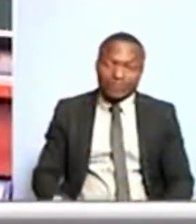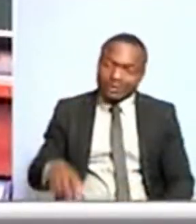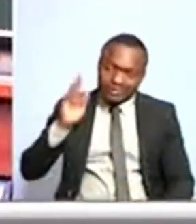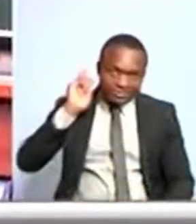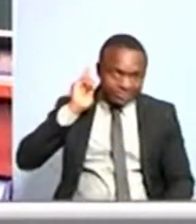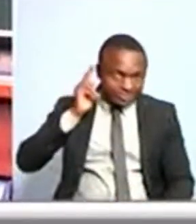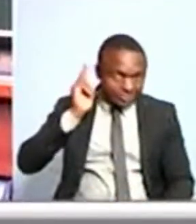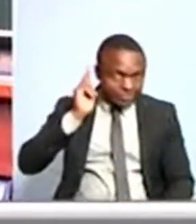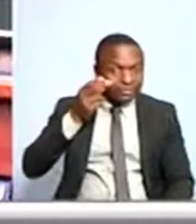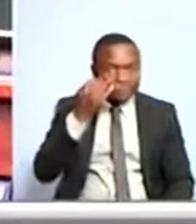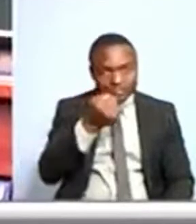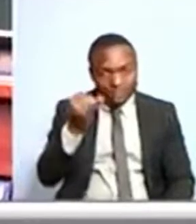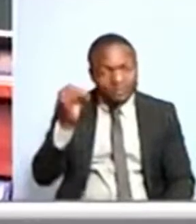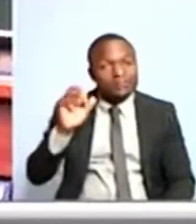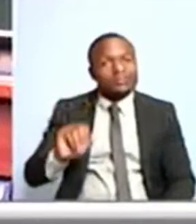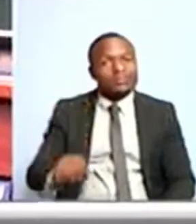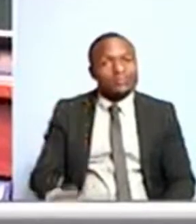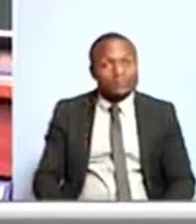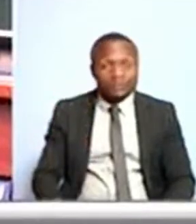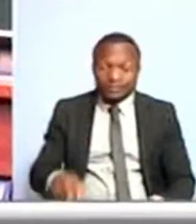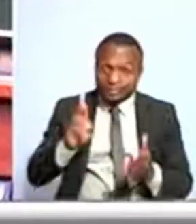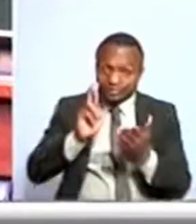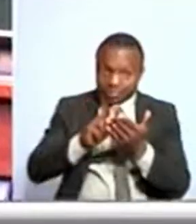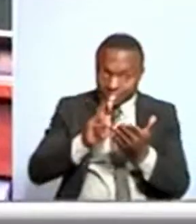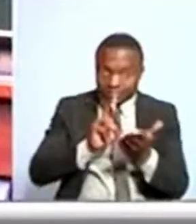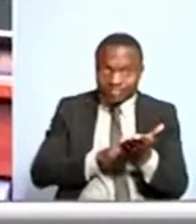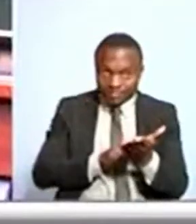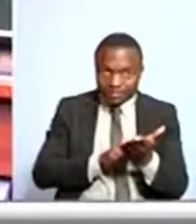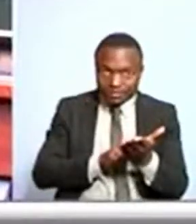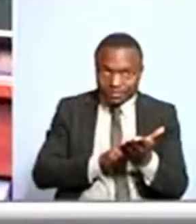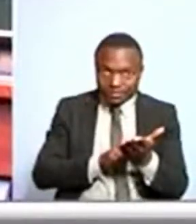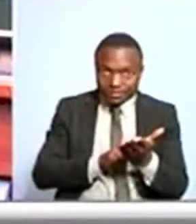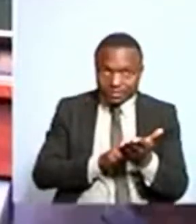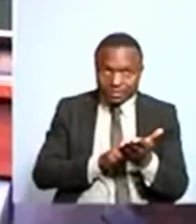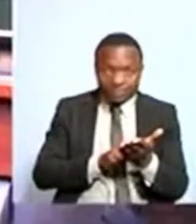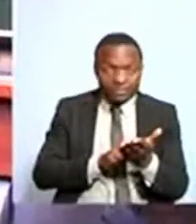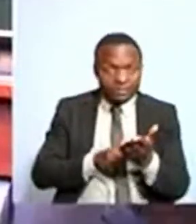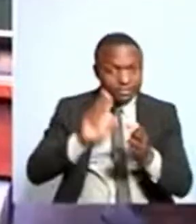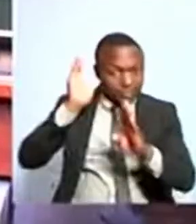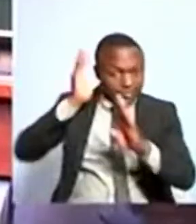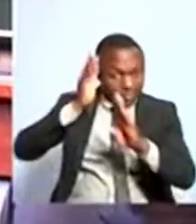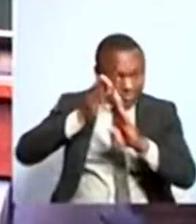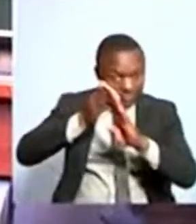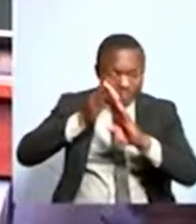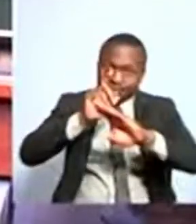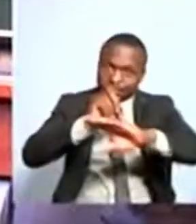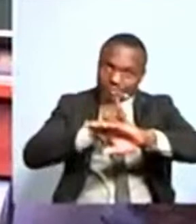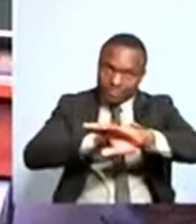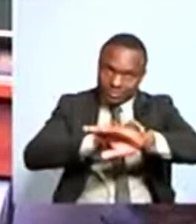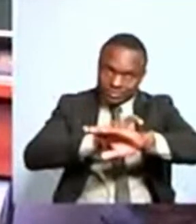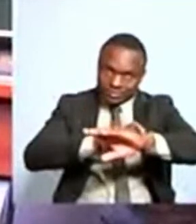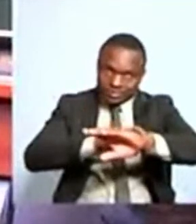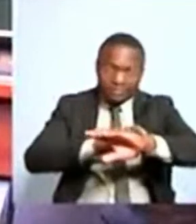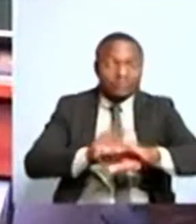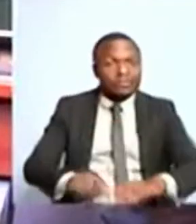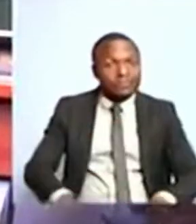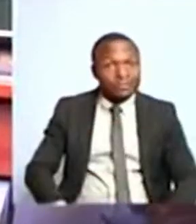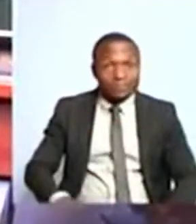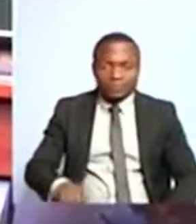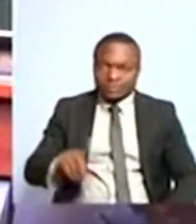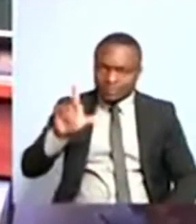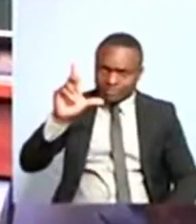issues. The report is for a specific period, for the